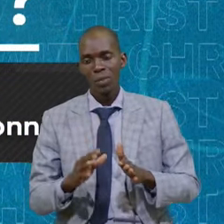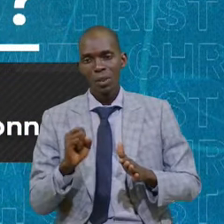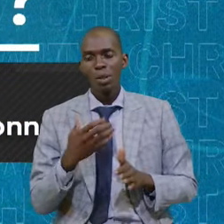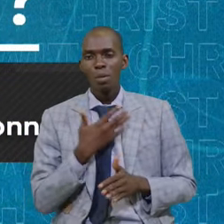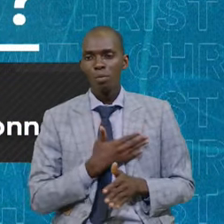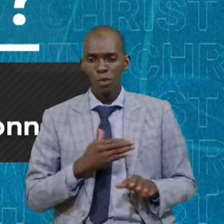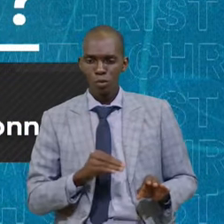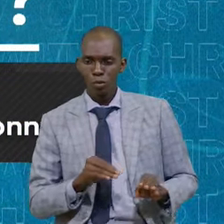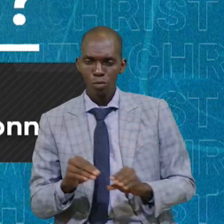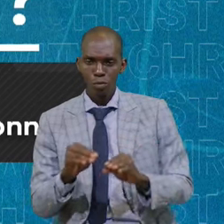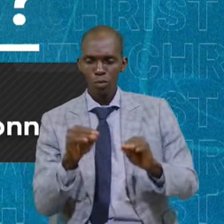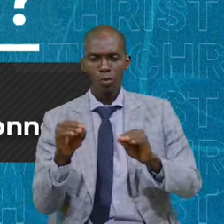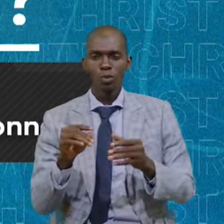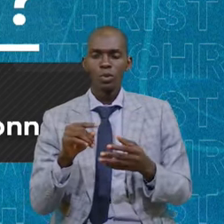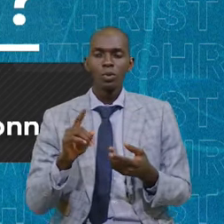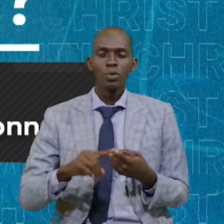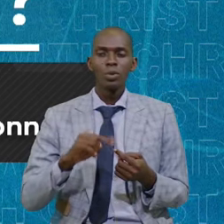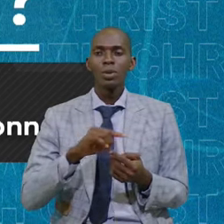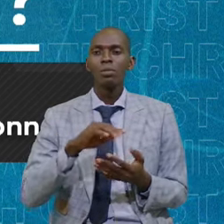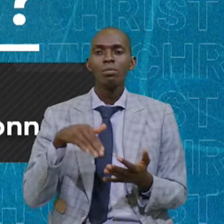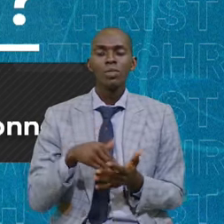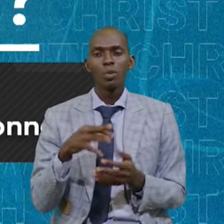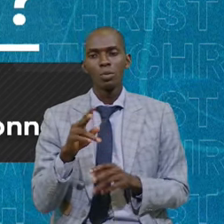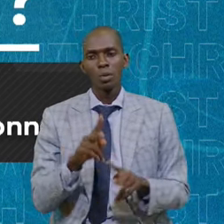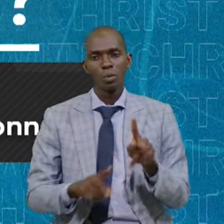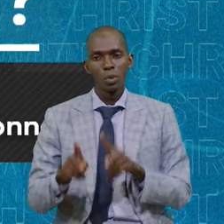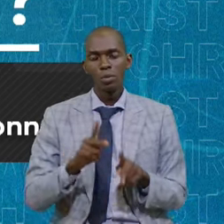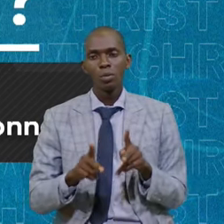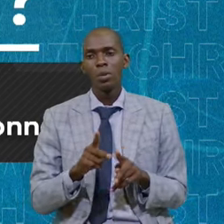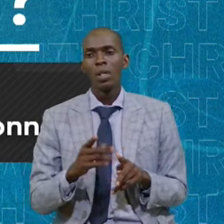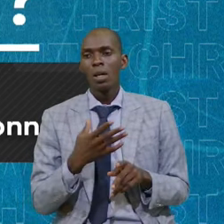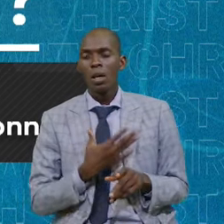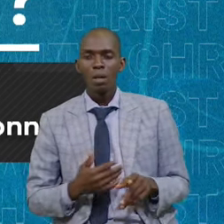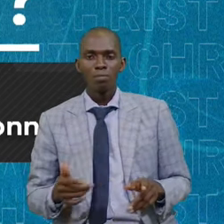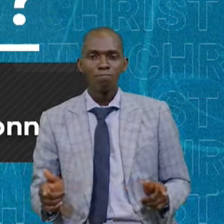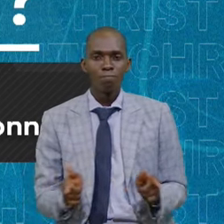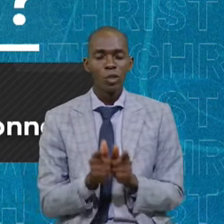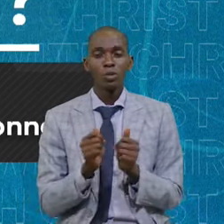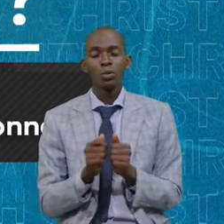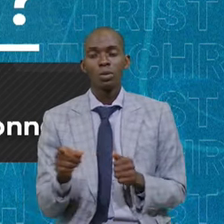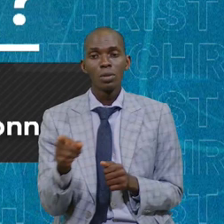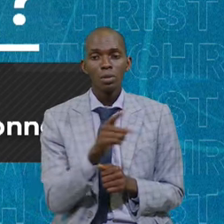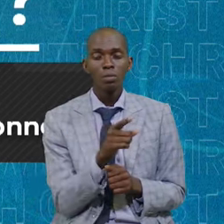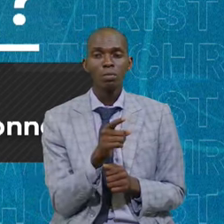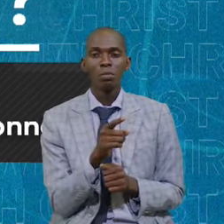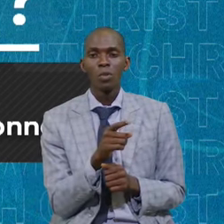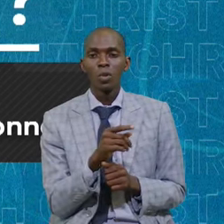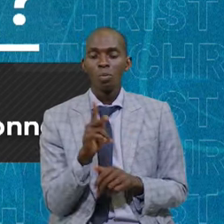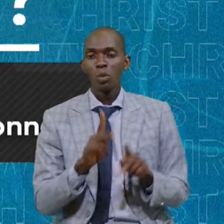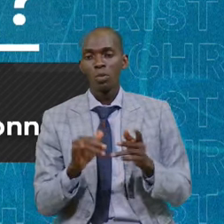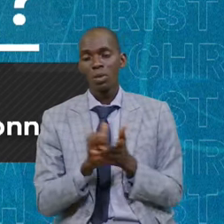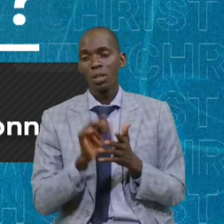crowd. There are some people by the roadside, some are on the fence. If they're giving their lives, please let's attend to